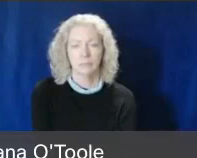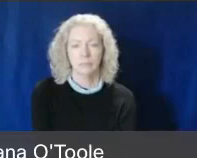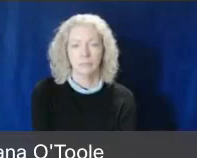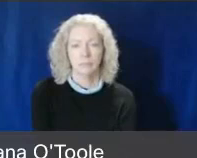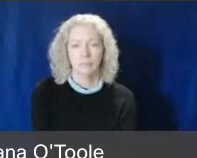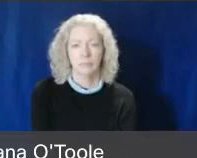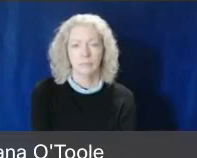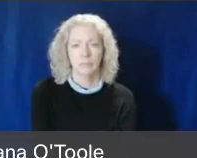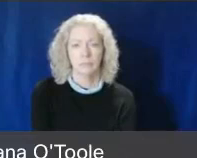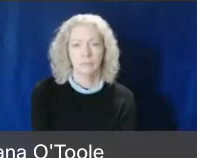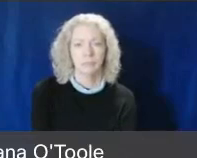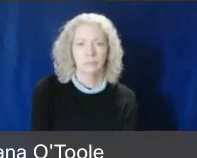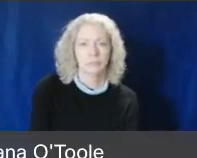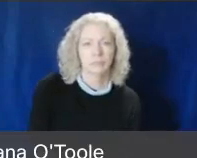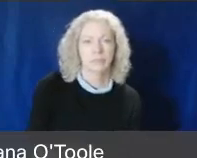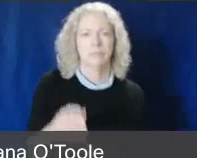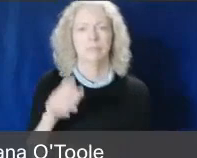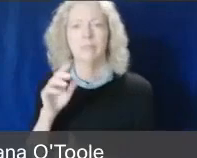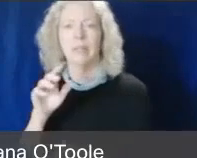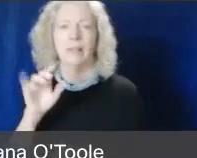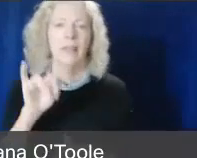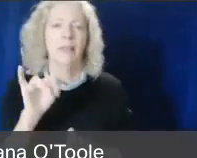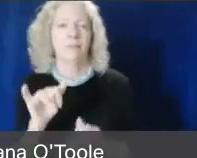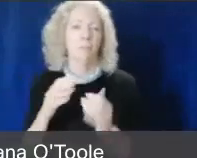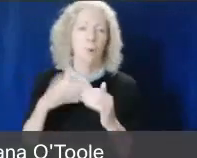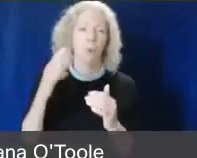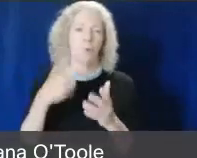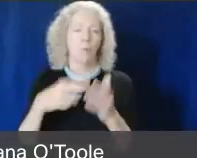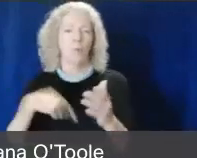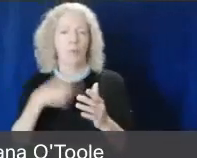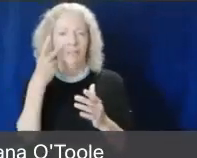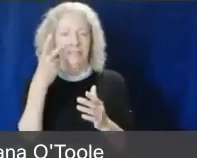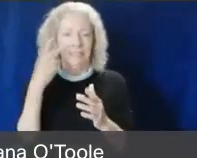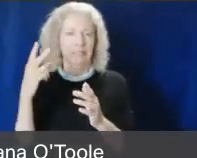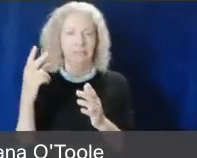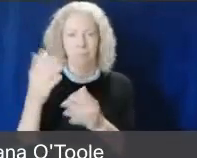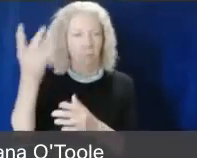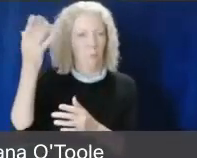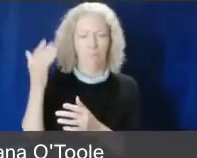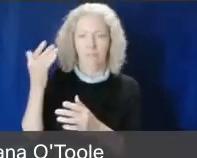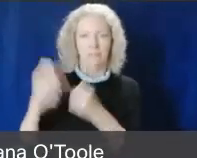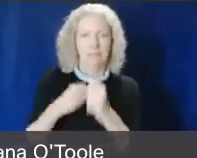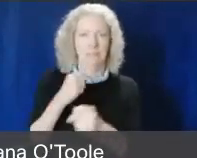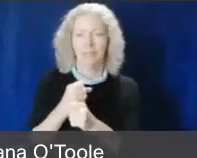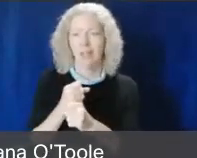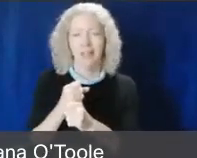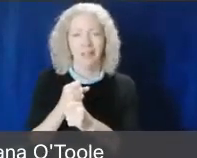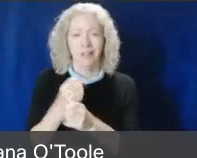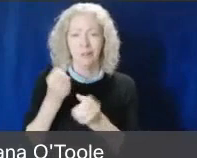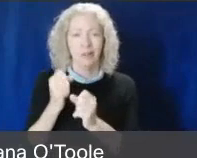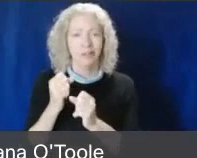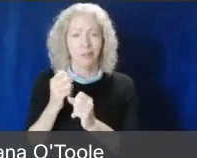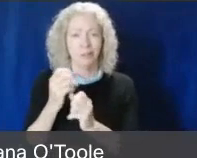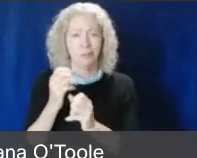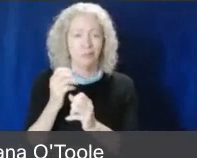far more than we've ever done in a previous year. So overcoming challenges and innovating and figuring out how